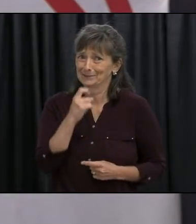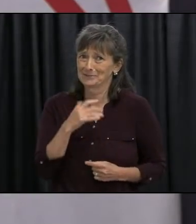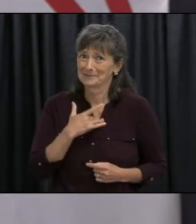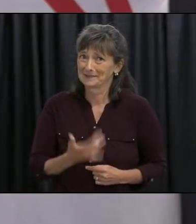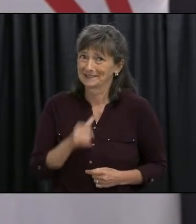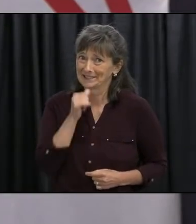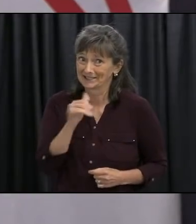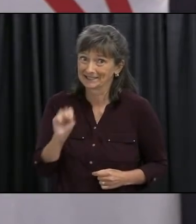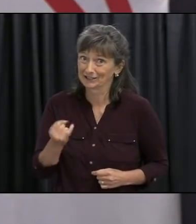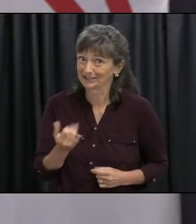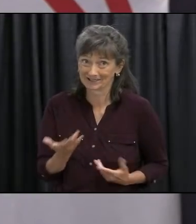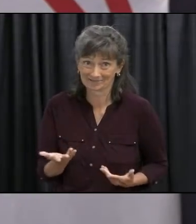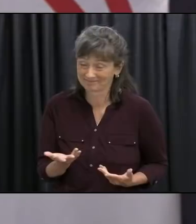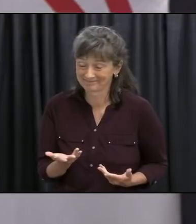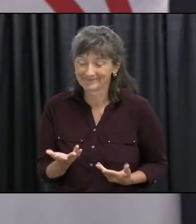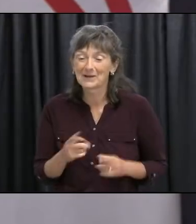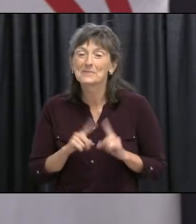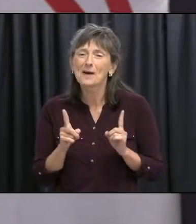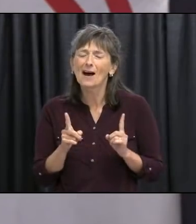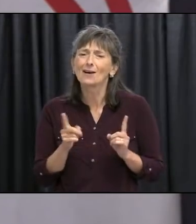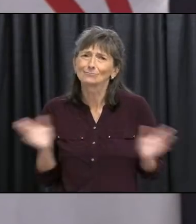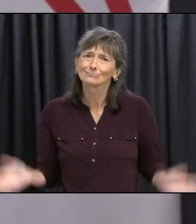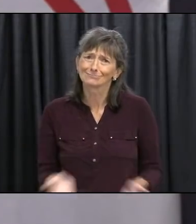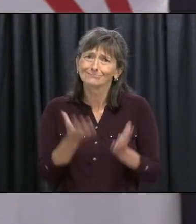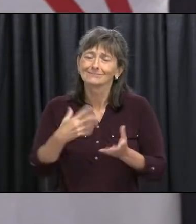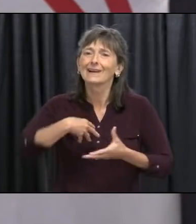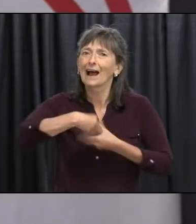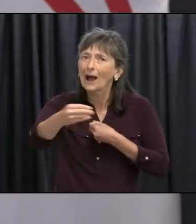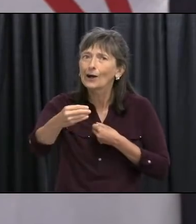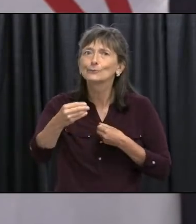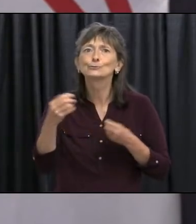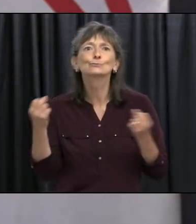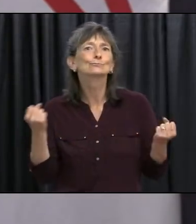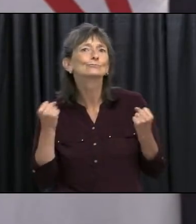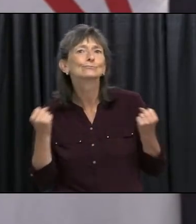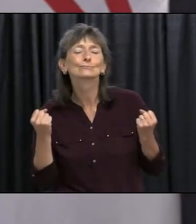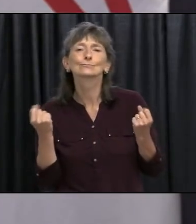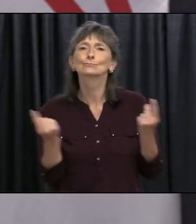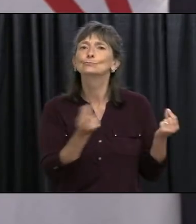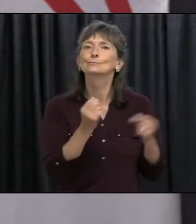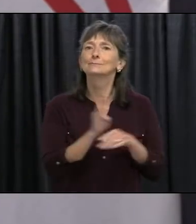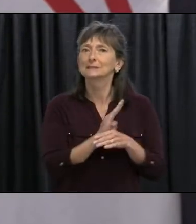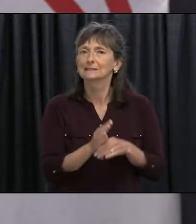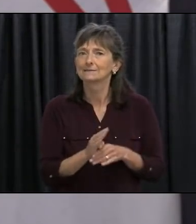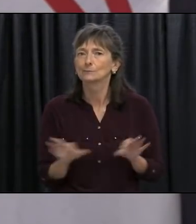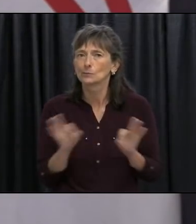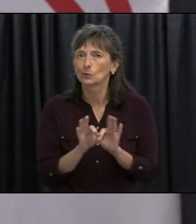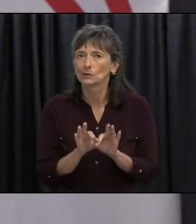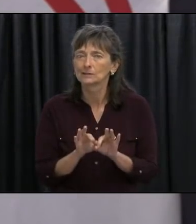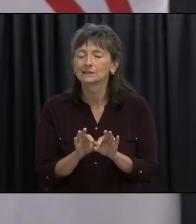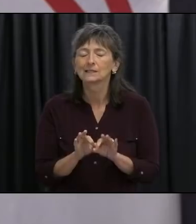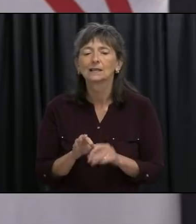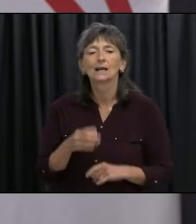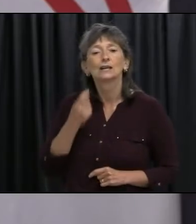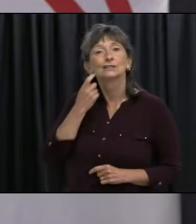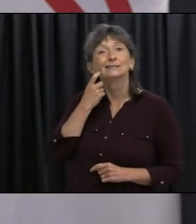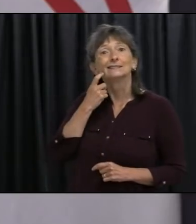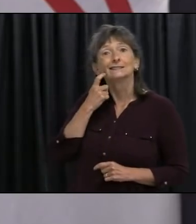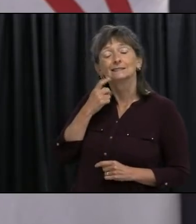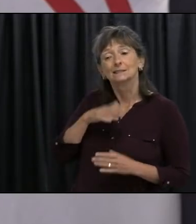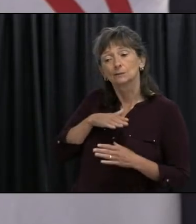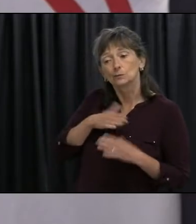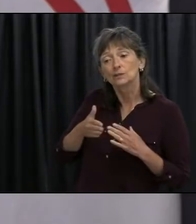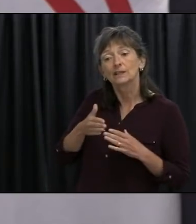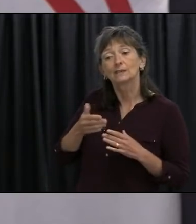at least here in St. John's. We encourage you to get outside and stay active. I've noticed over the weekends and